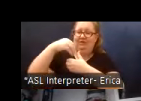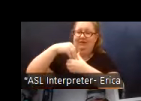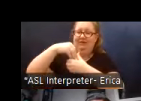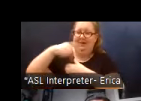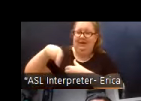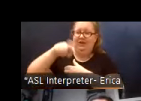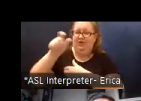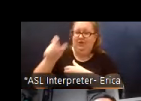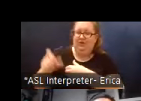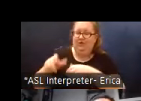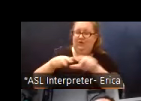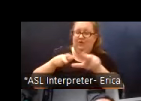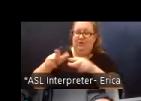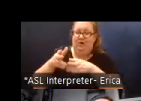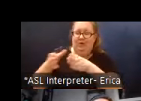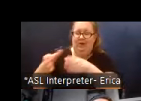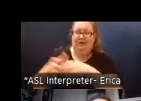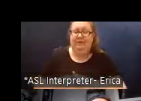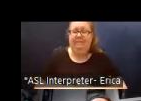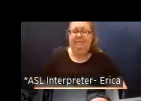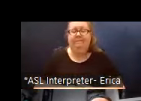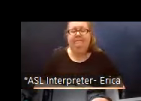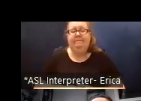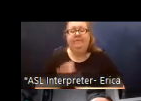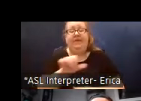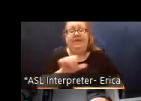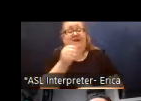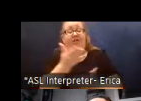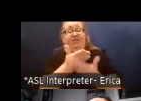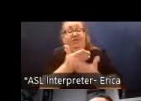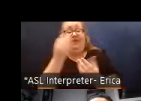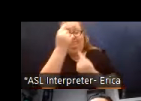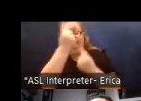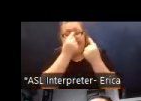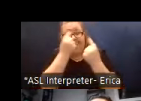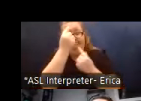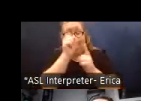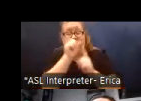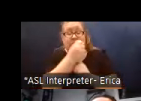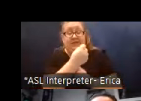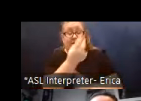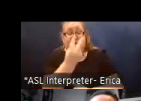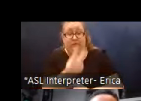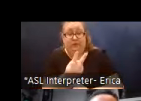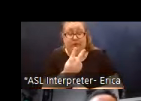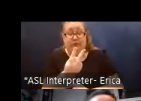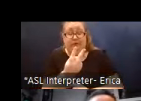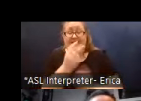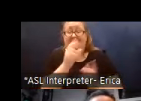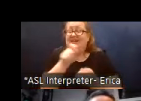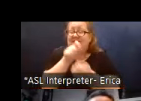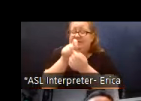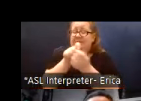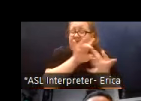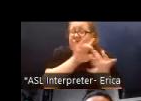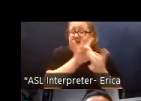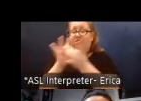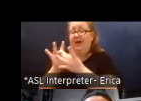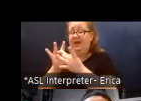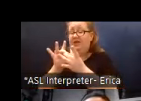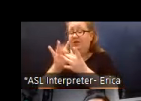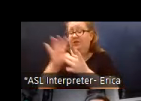walkways. The other nice consideration with scenario 2, especially as it relates to those